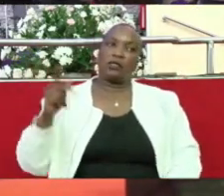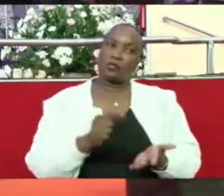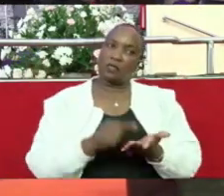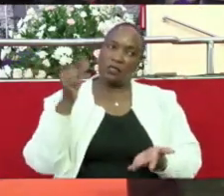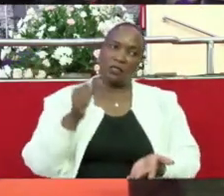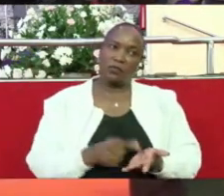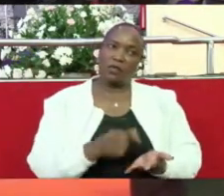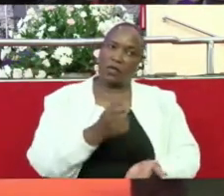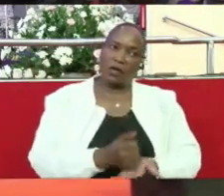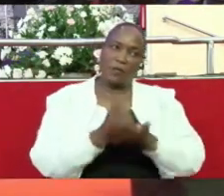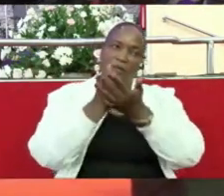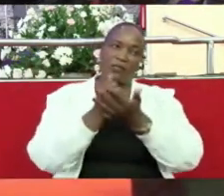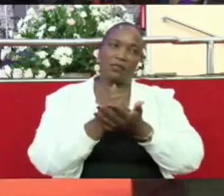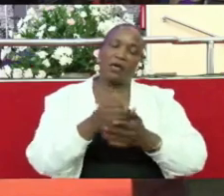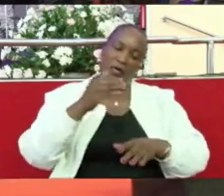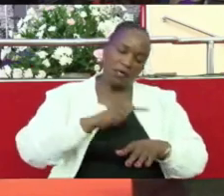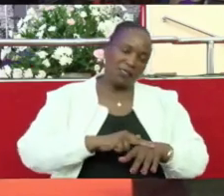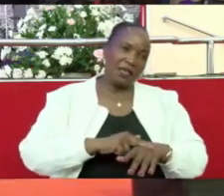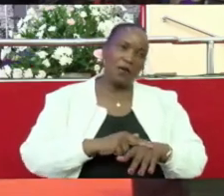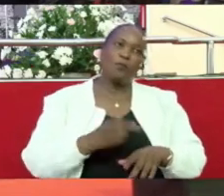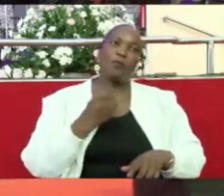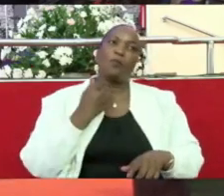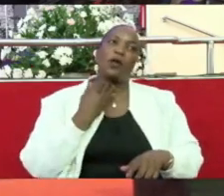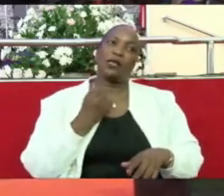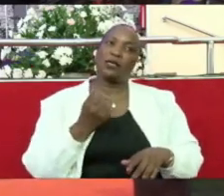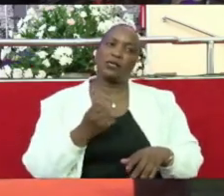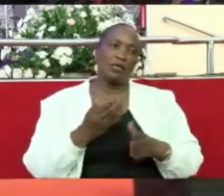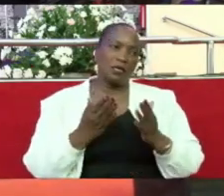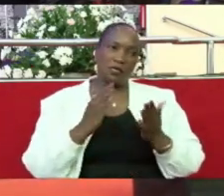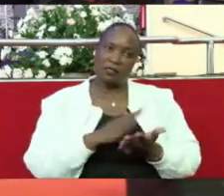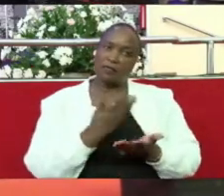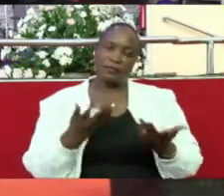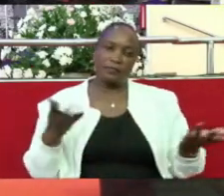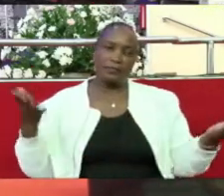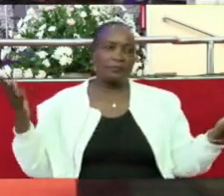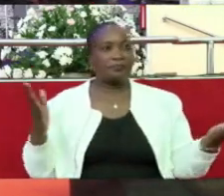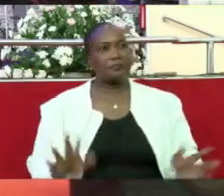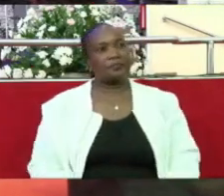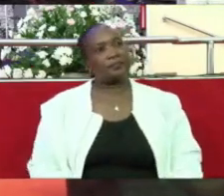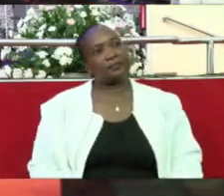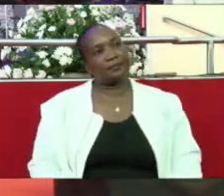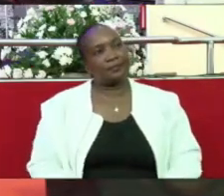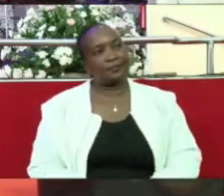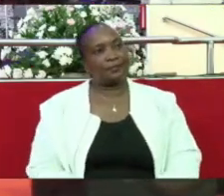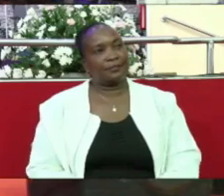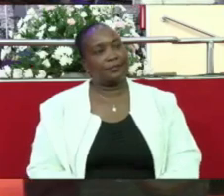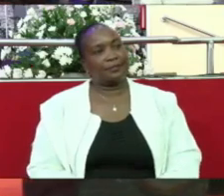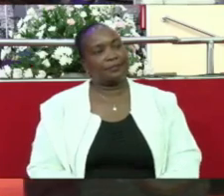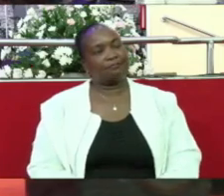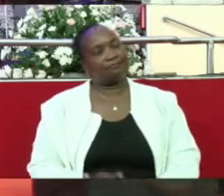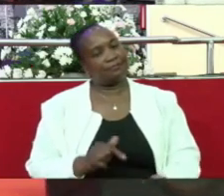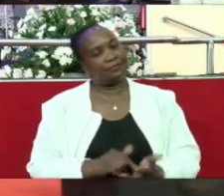wakati ambapo tuko na hitaji. If the grace of God will help us in our times of need, neema ya Mungu itatusaidia katika wakati wa hitaji. The first thing the Bible is telling